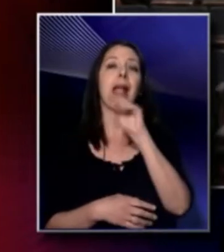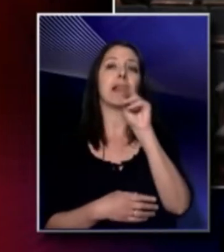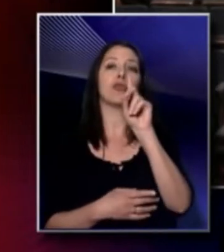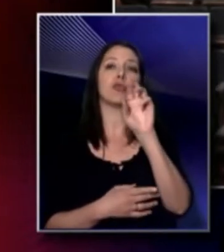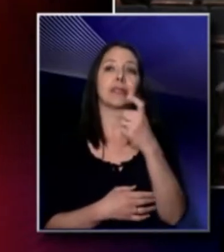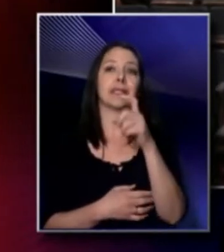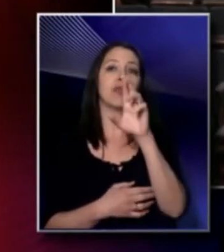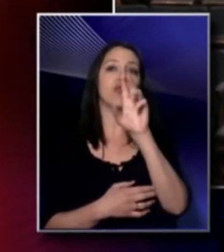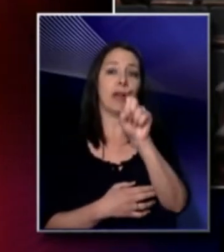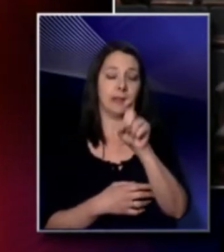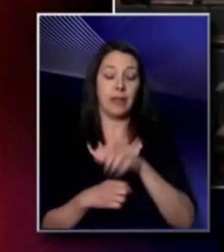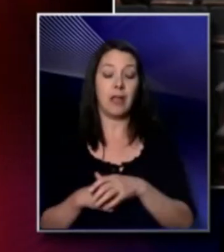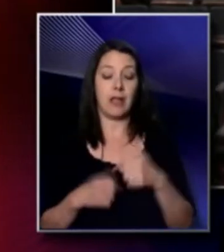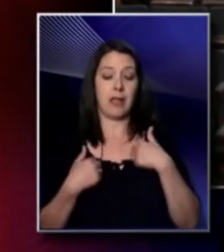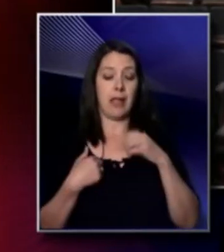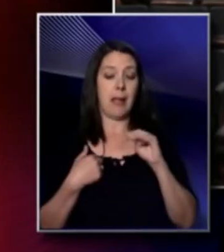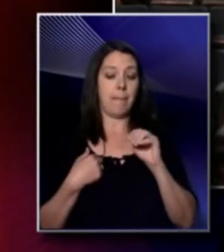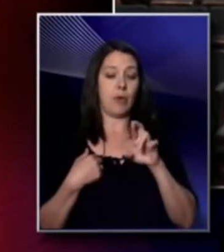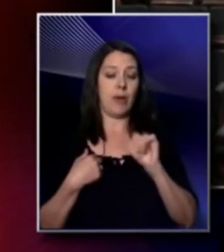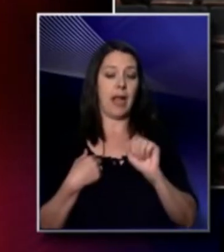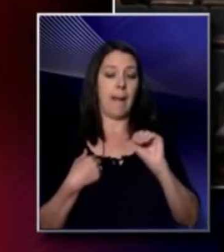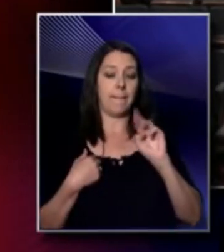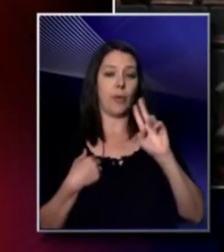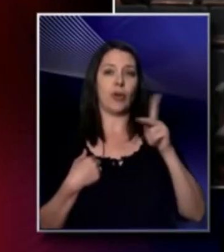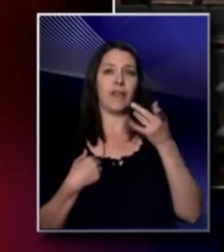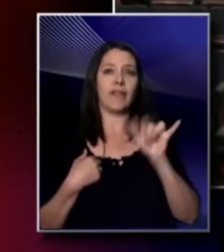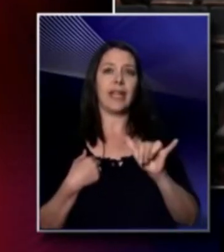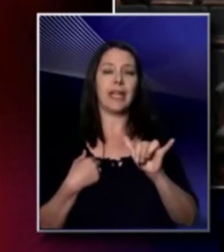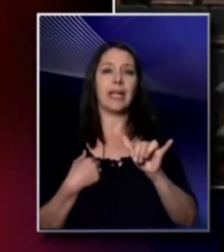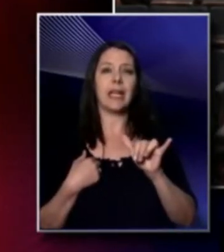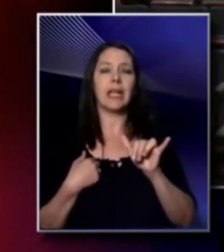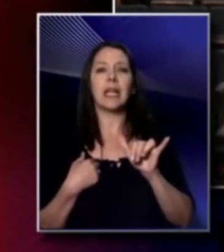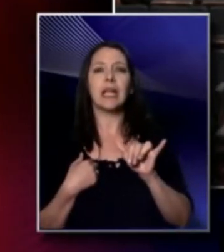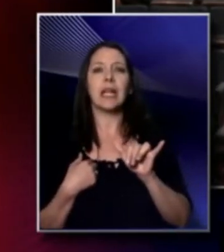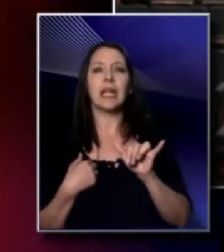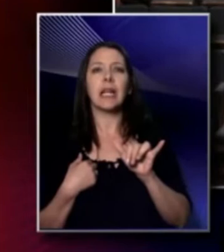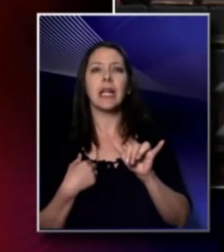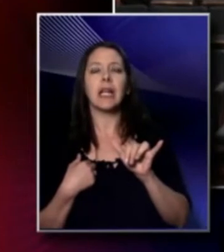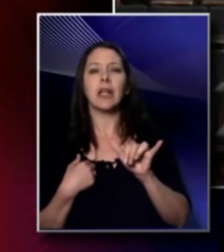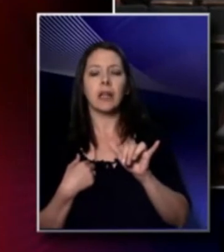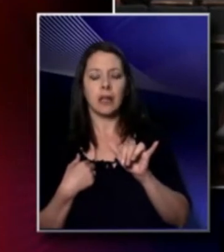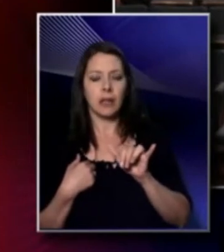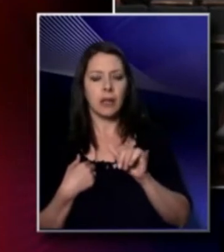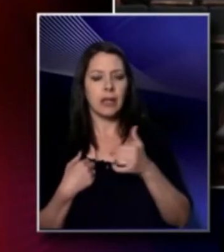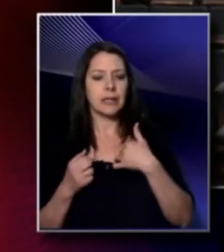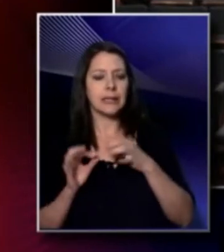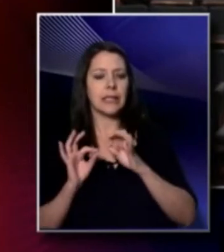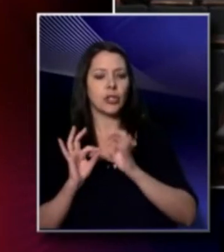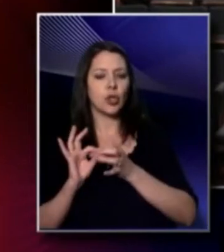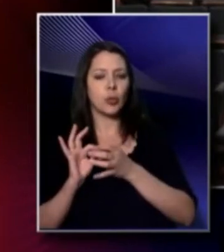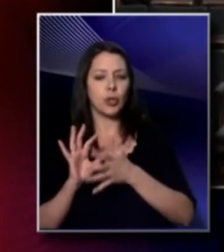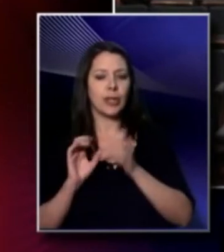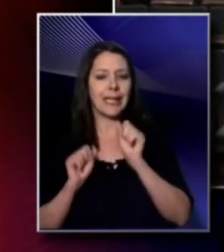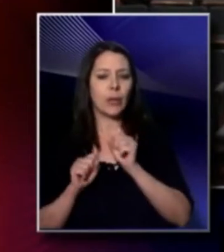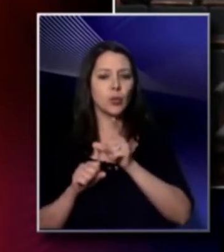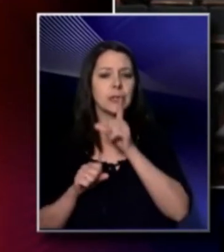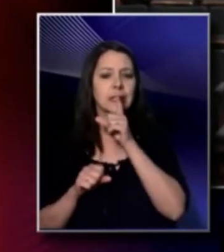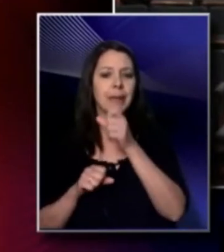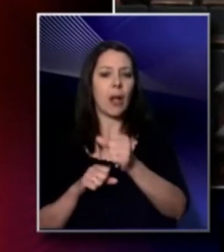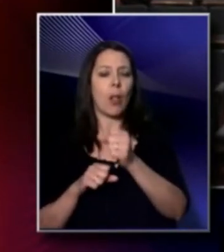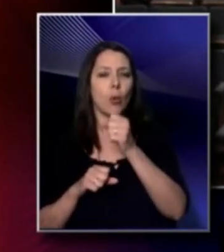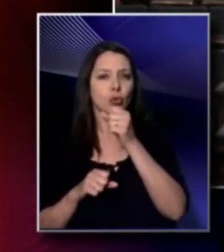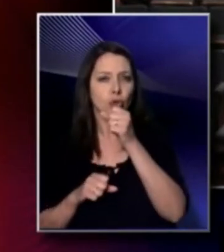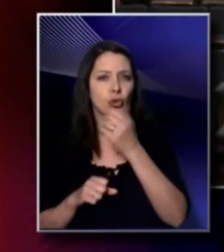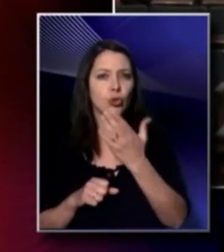You have before you the proposed red lines. Maria, this is the interpreter. Can you speak closer to the